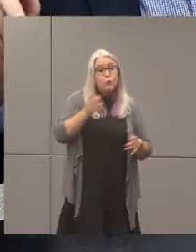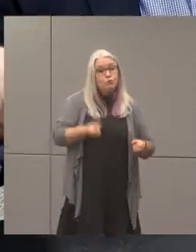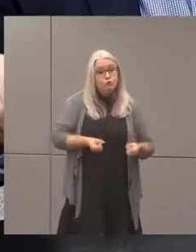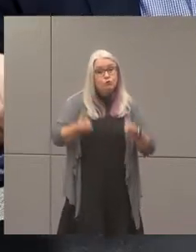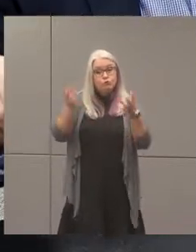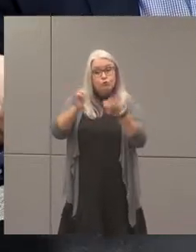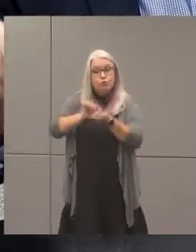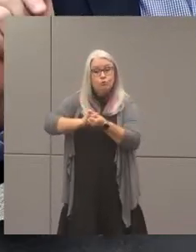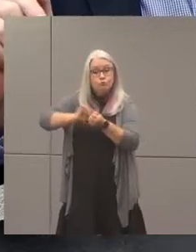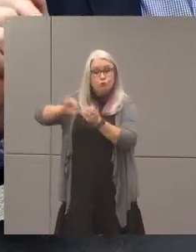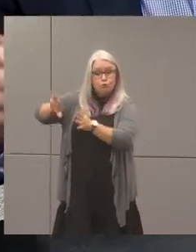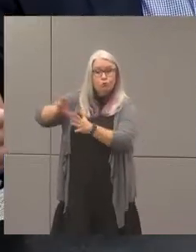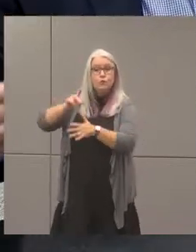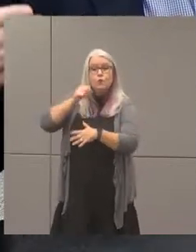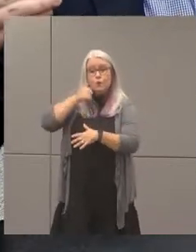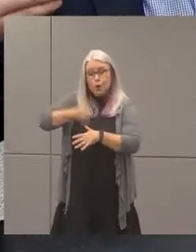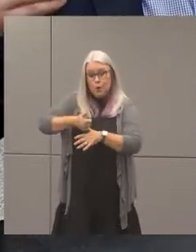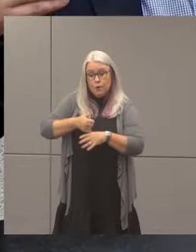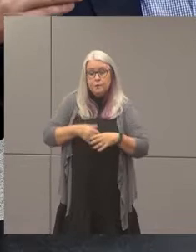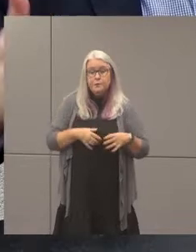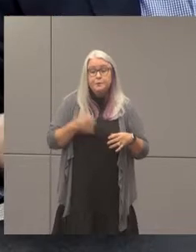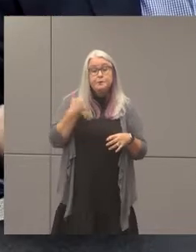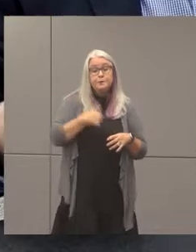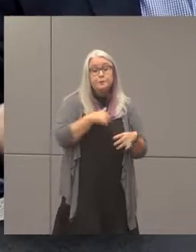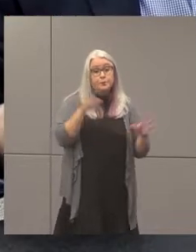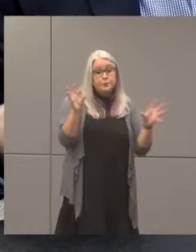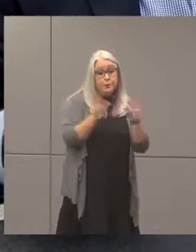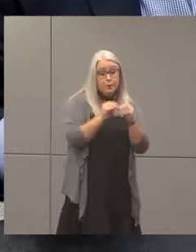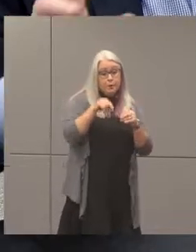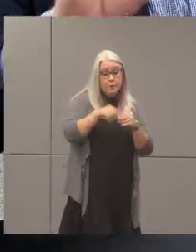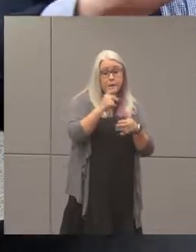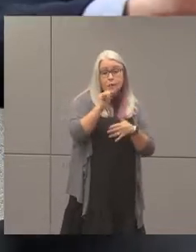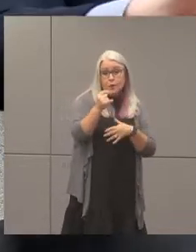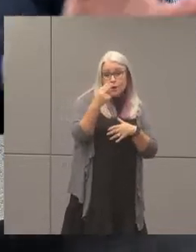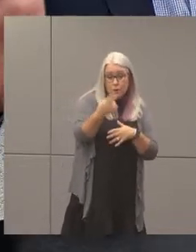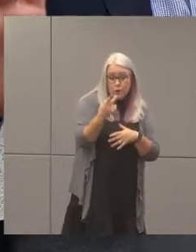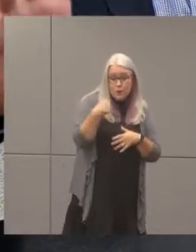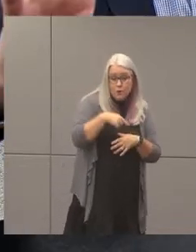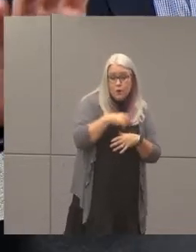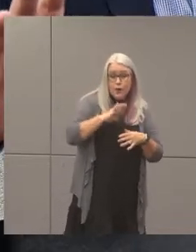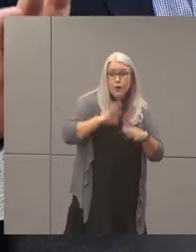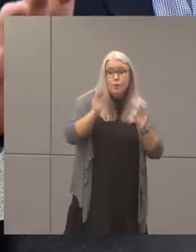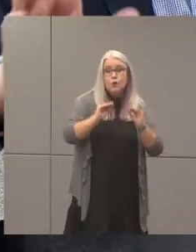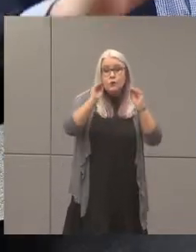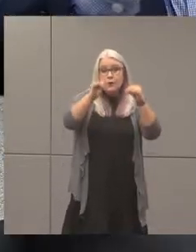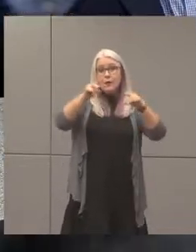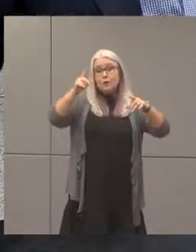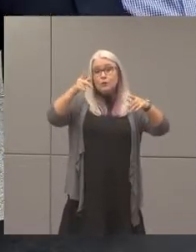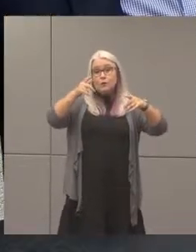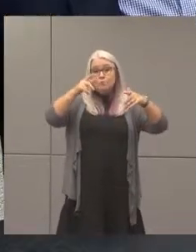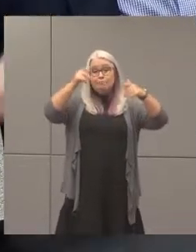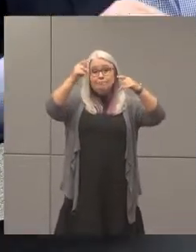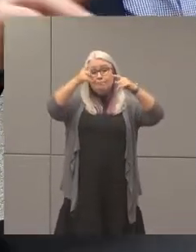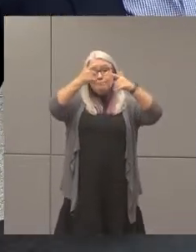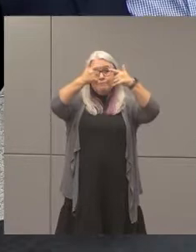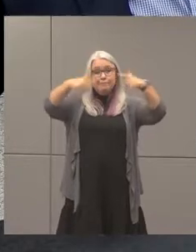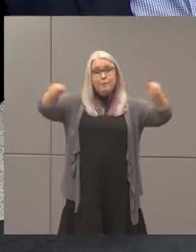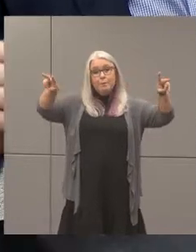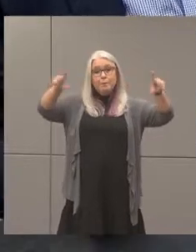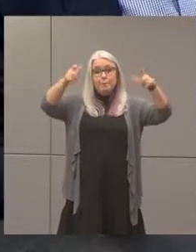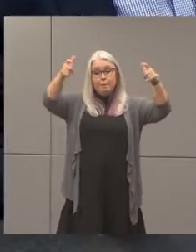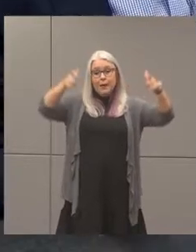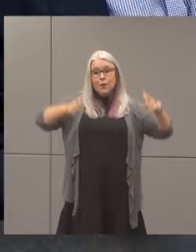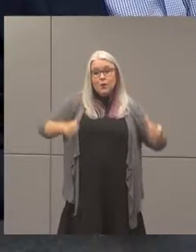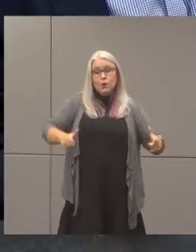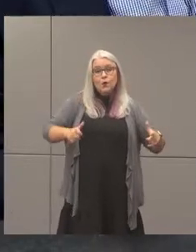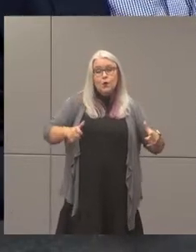2 tomorrow. We're going to meet on Thursday of this week to put up a banner replica which has the outline and the size